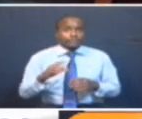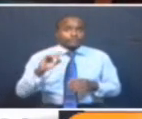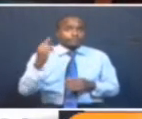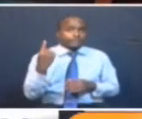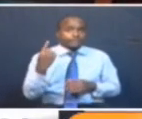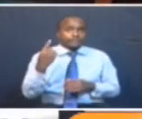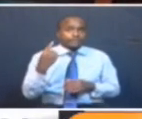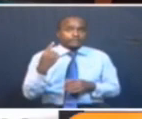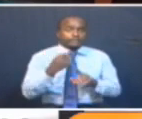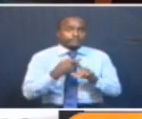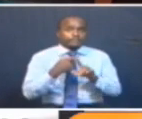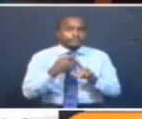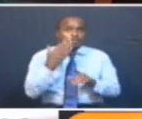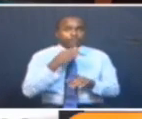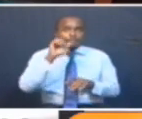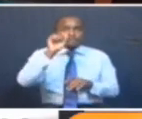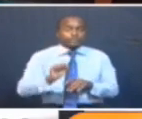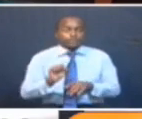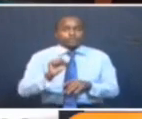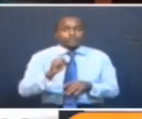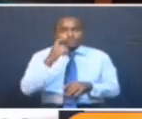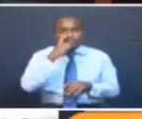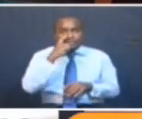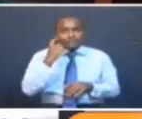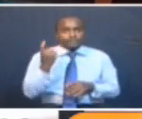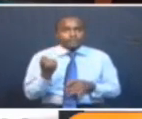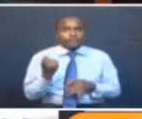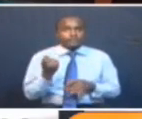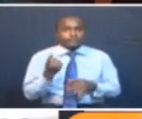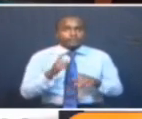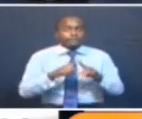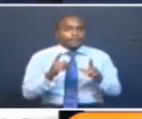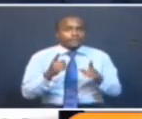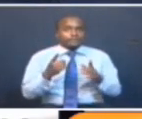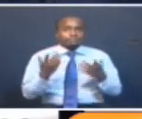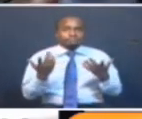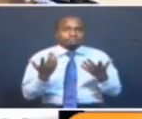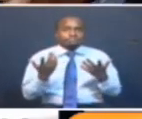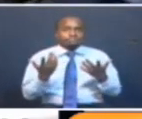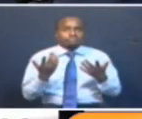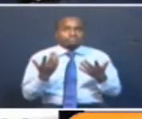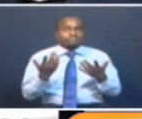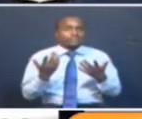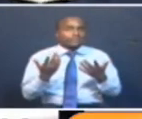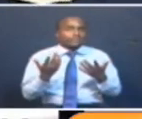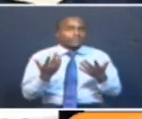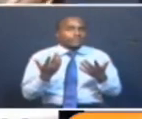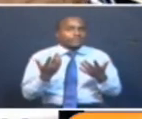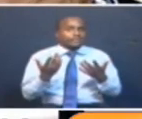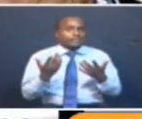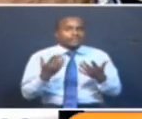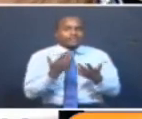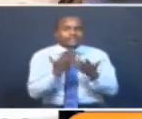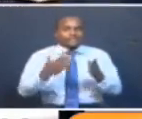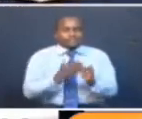South Sudan. Yes. Unfortunately, for the last 3 years, it's gone. It's not either this way or that